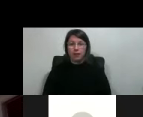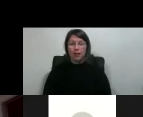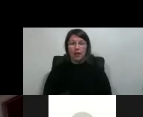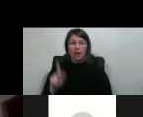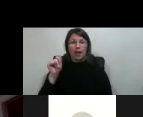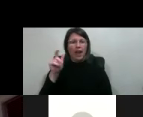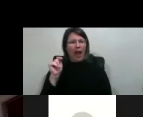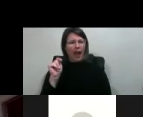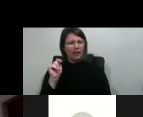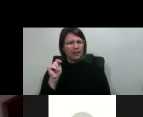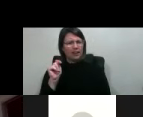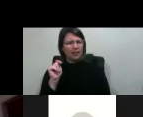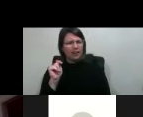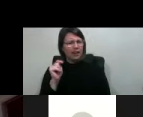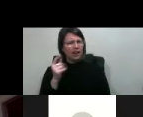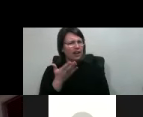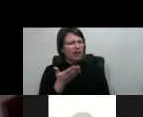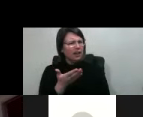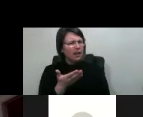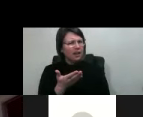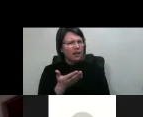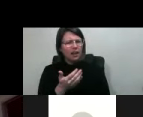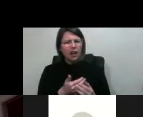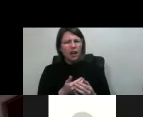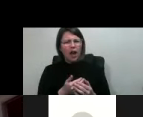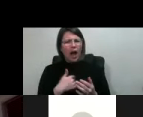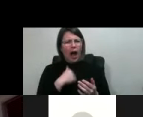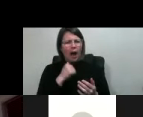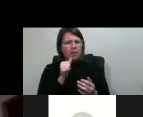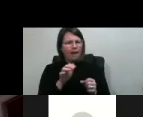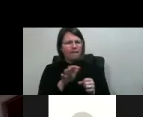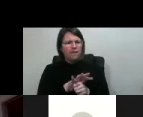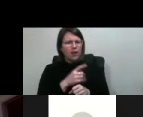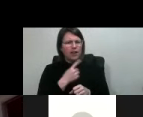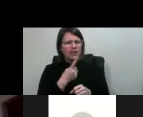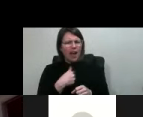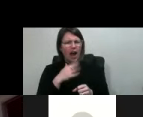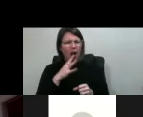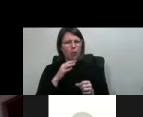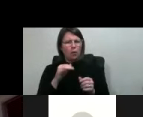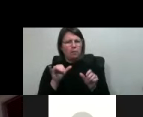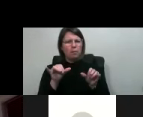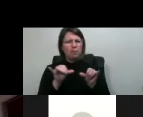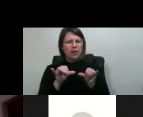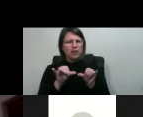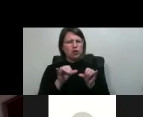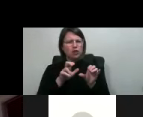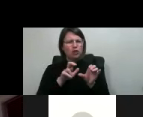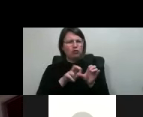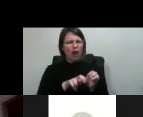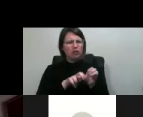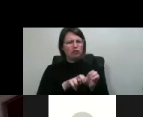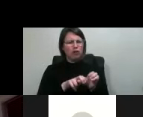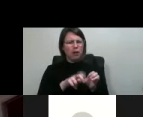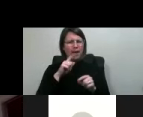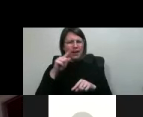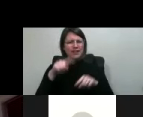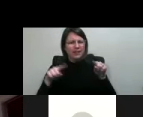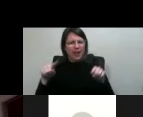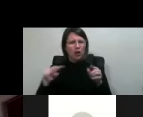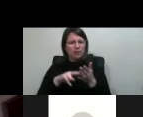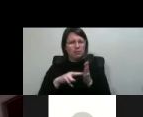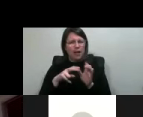It is, could you, I'm not entirely sure. I'll say we measure ridership because it varies. We measure